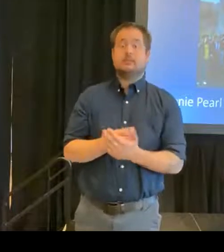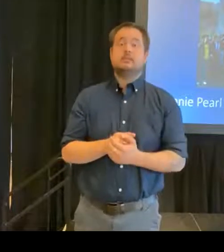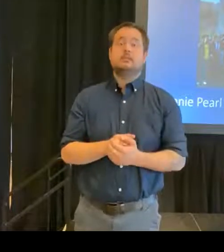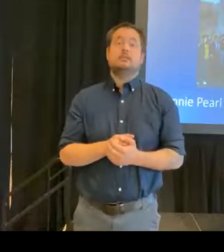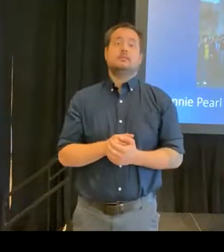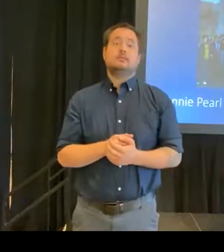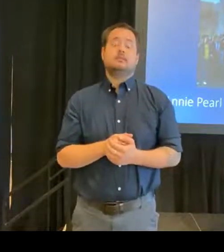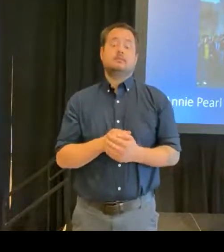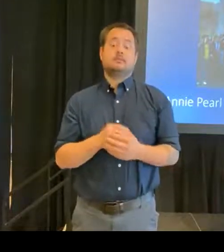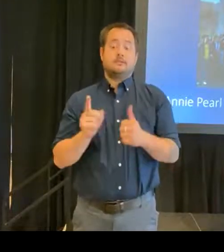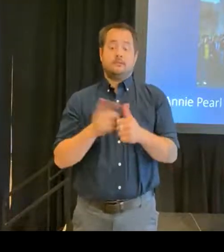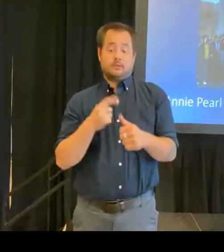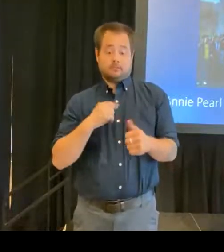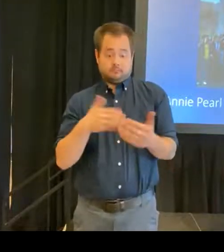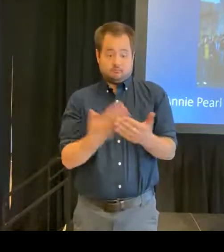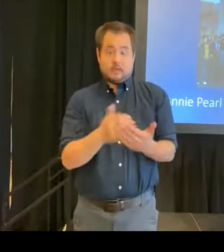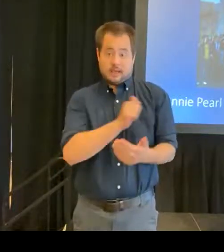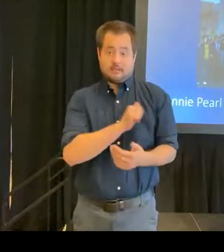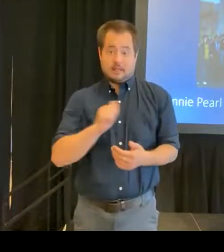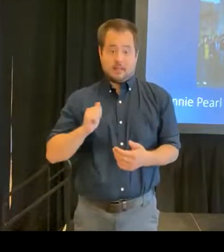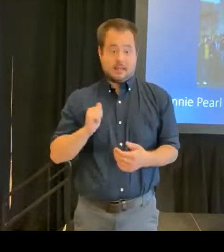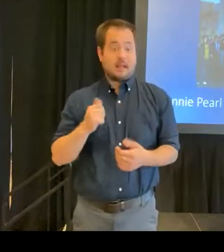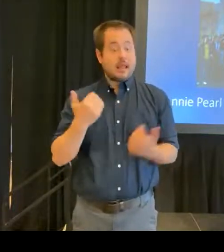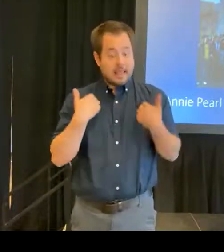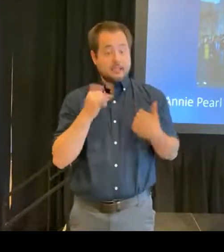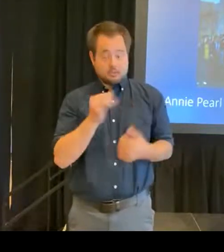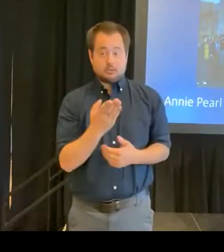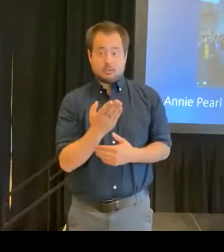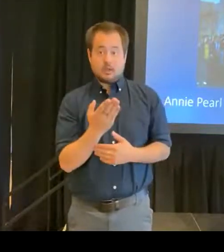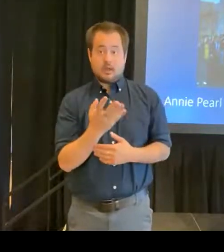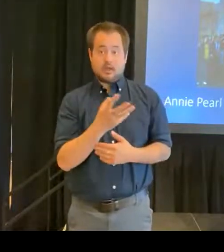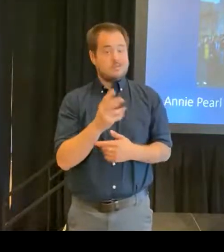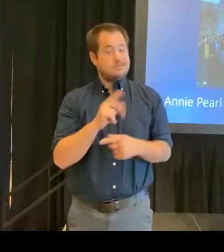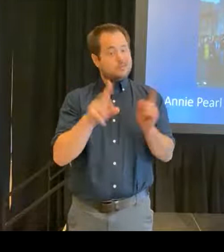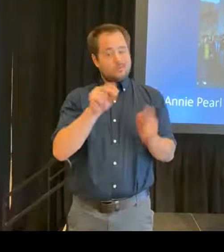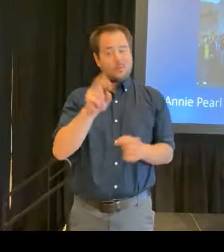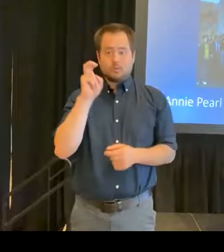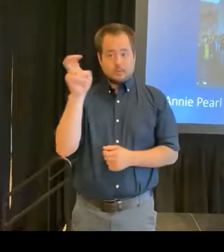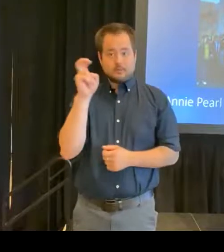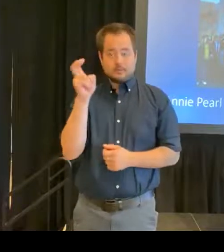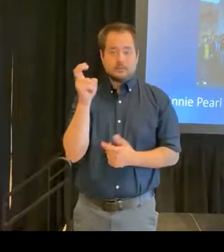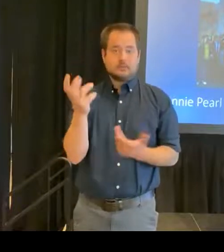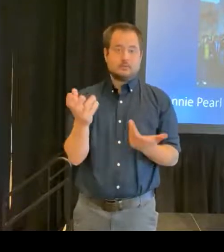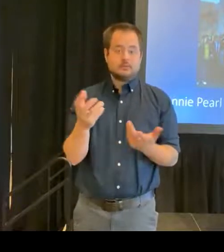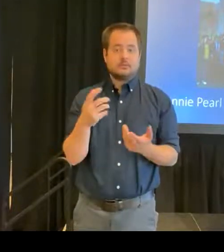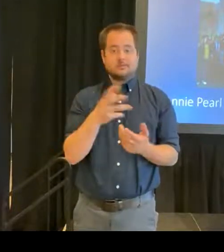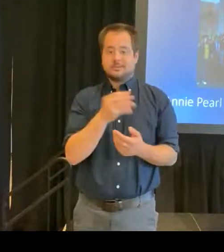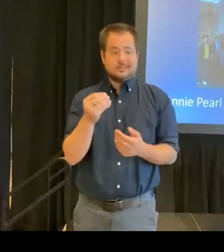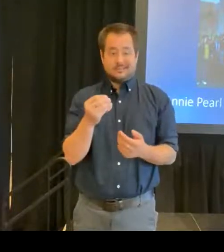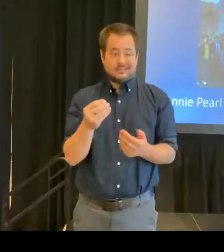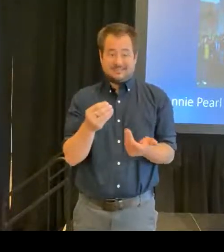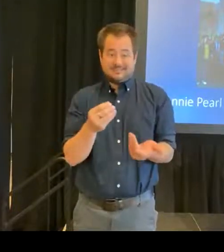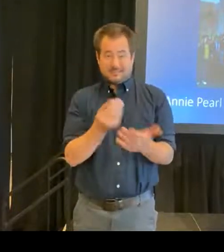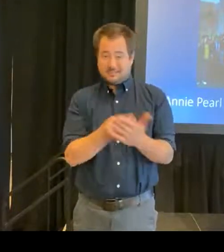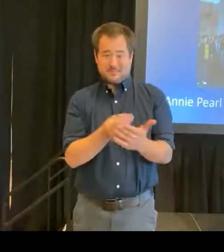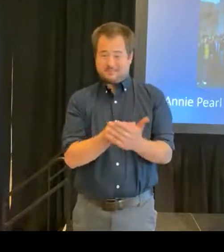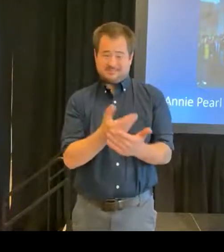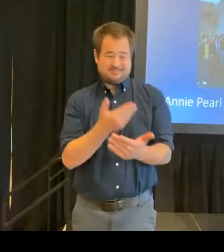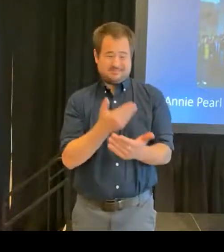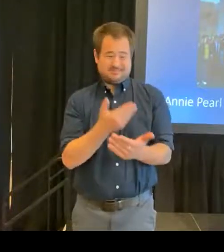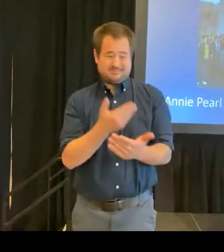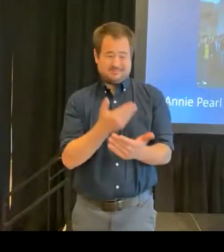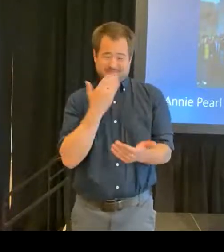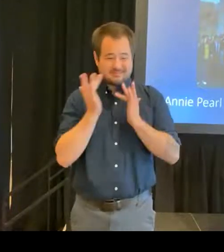got to Atlanta, I had this job, and I didn't have transportation, and I wasn't making any money. And people